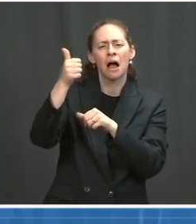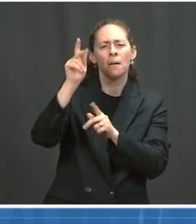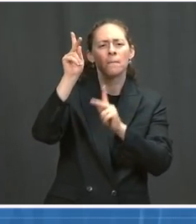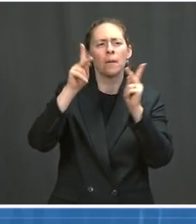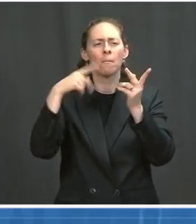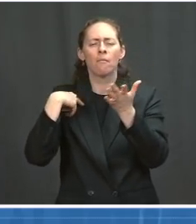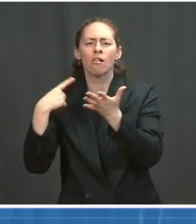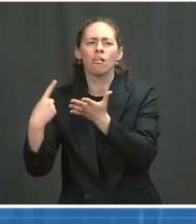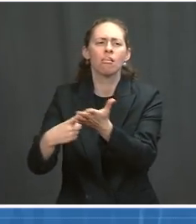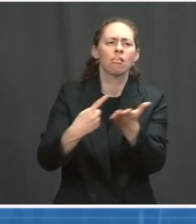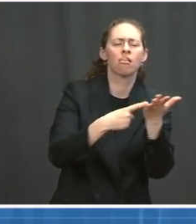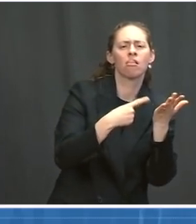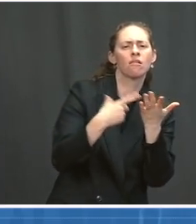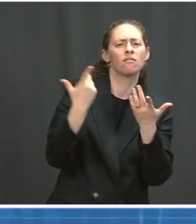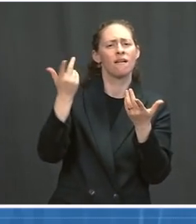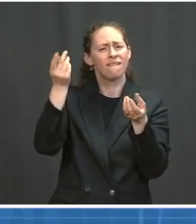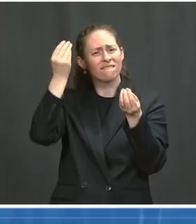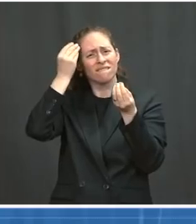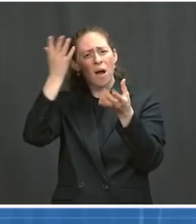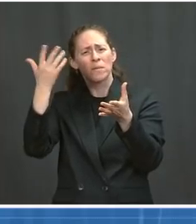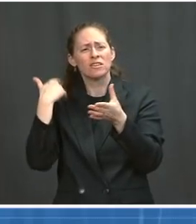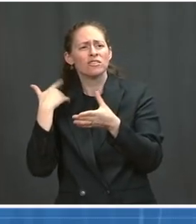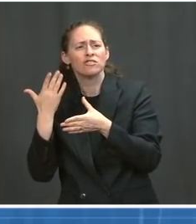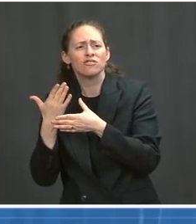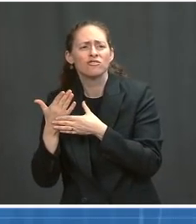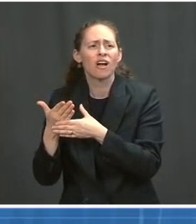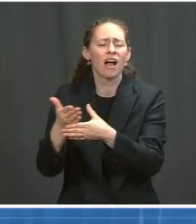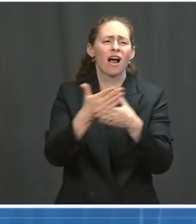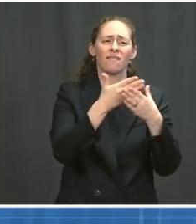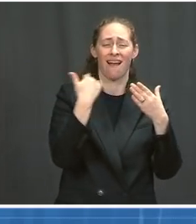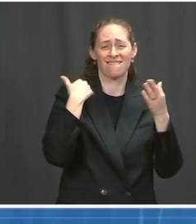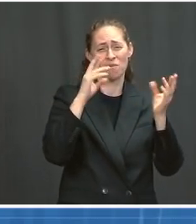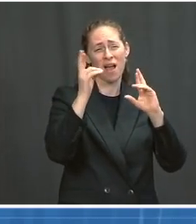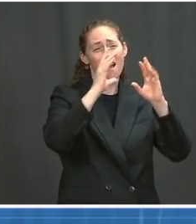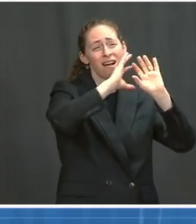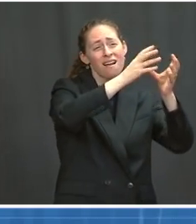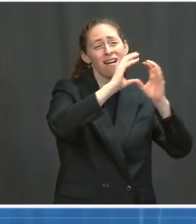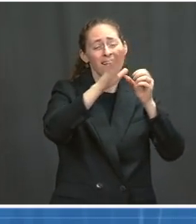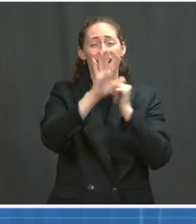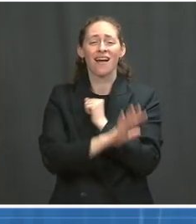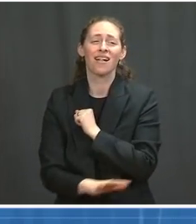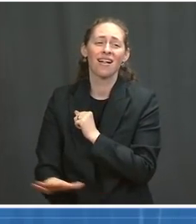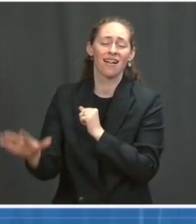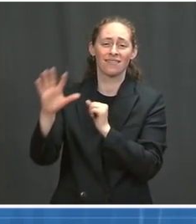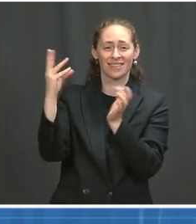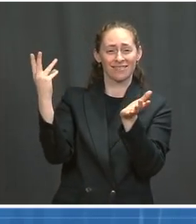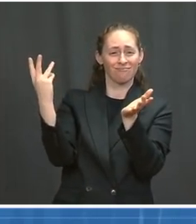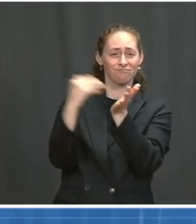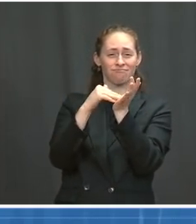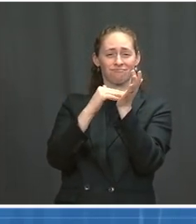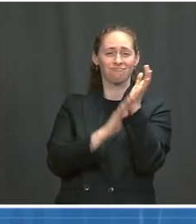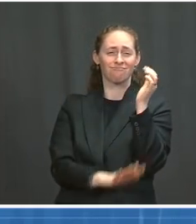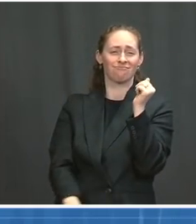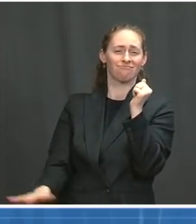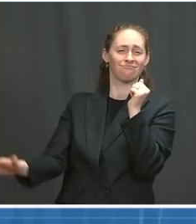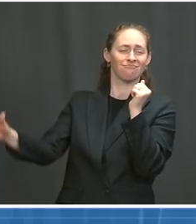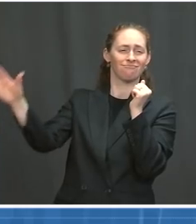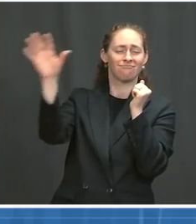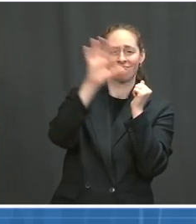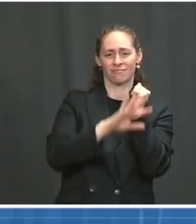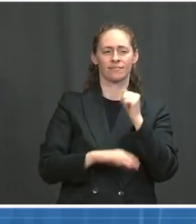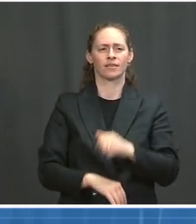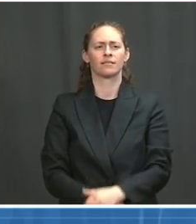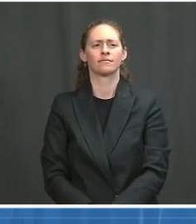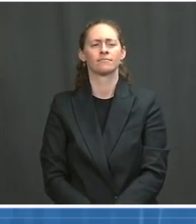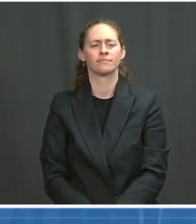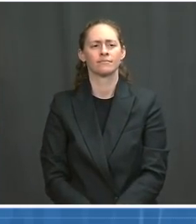over 6,000 community members. The Congdon Street Baptist Church and other churches in Providence, Rhode Island, have been